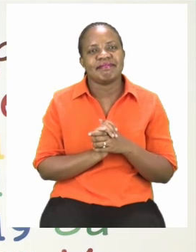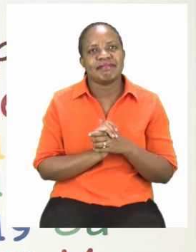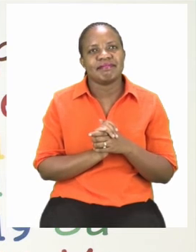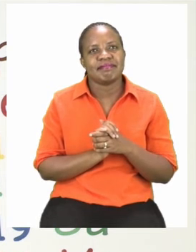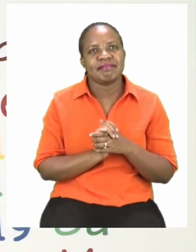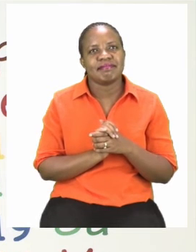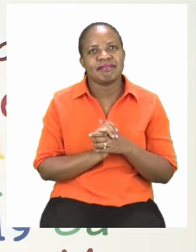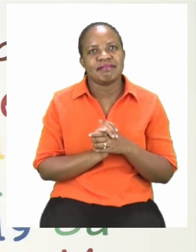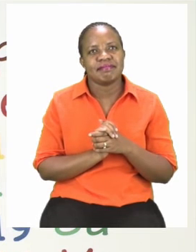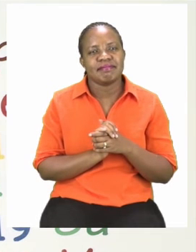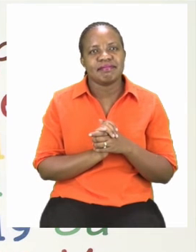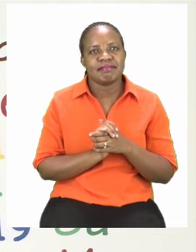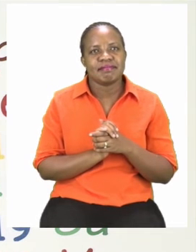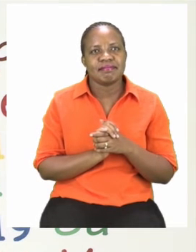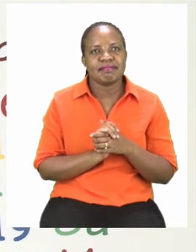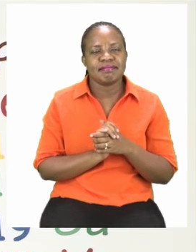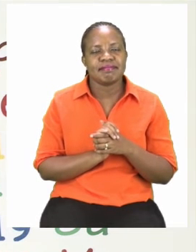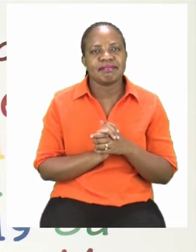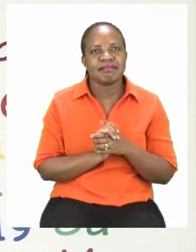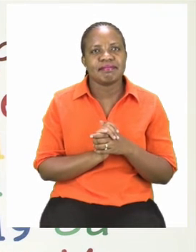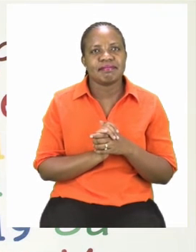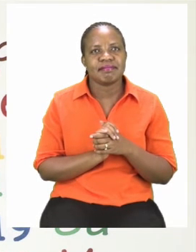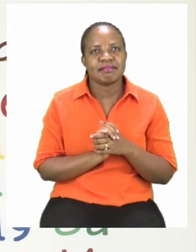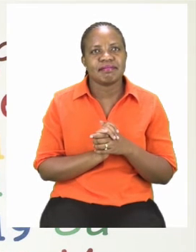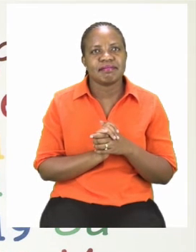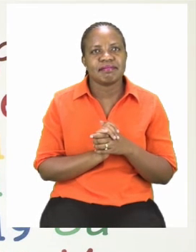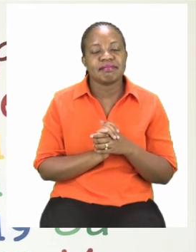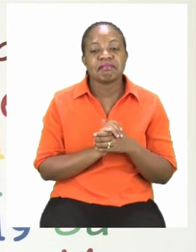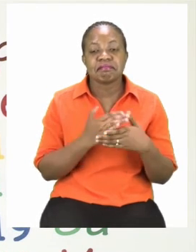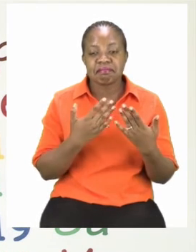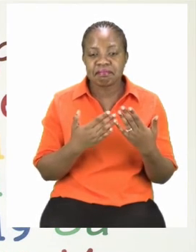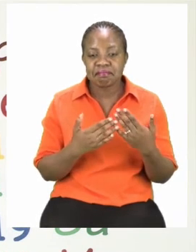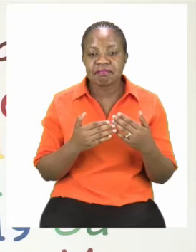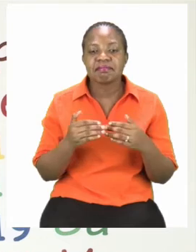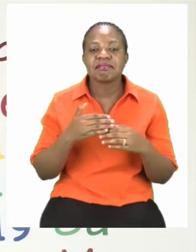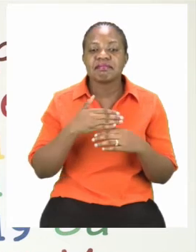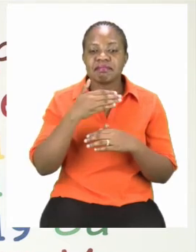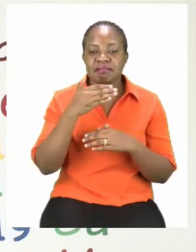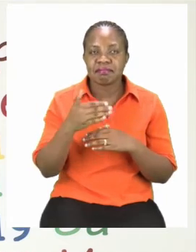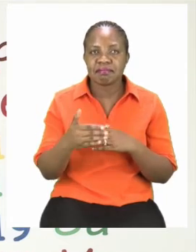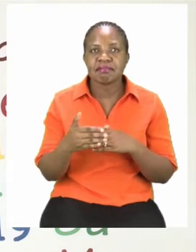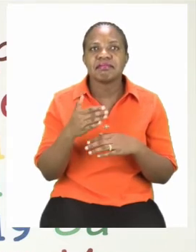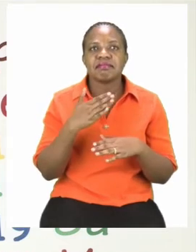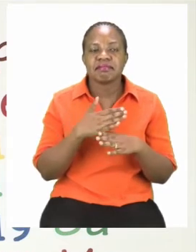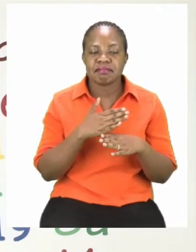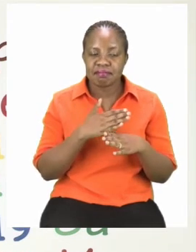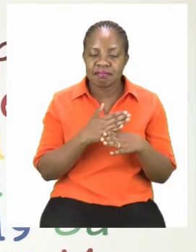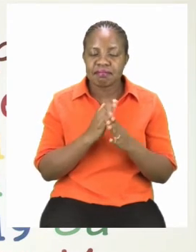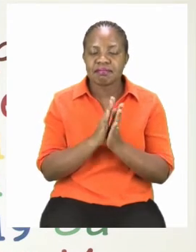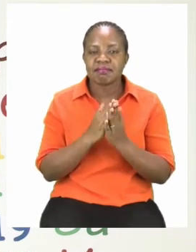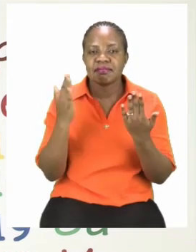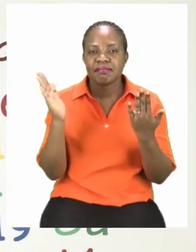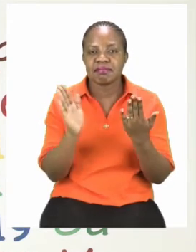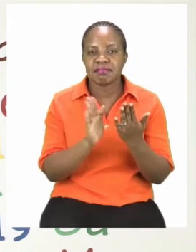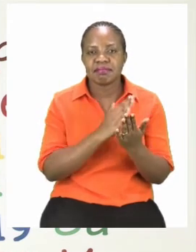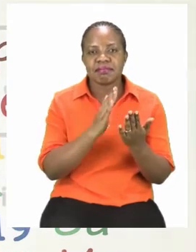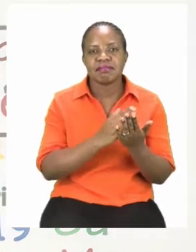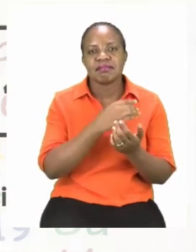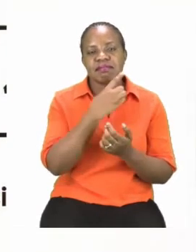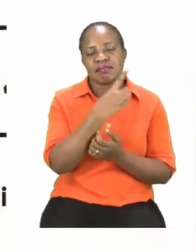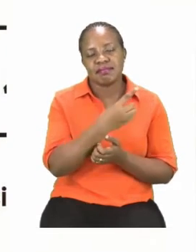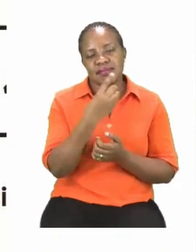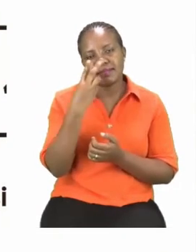www.zoshi.online and download the booklet. Follow us on Facebook to never miss a video. Subscribe to our Zoshi Telegram channel if you want